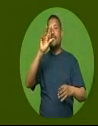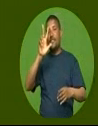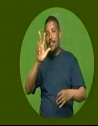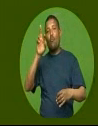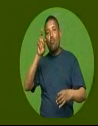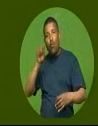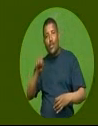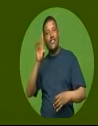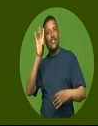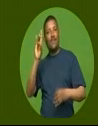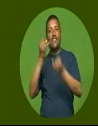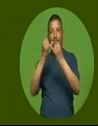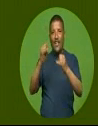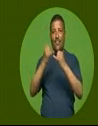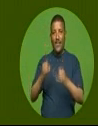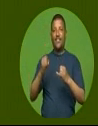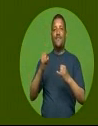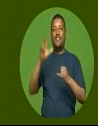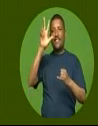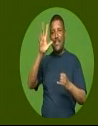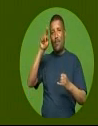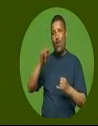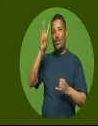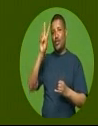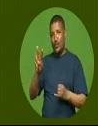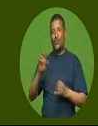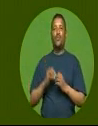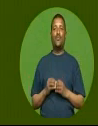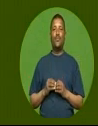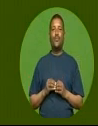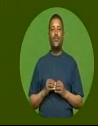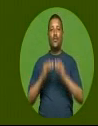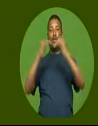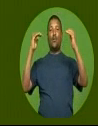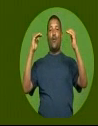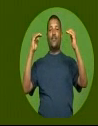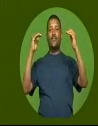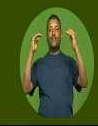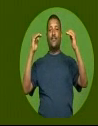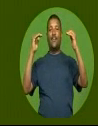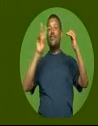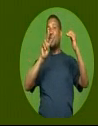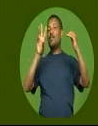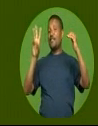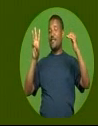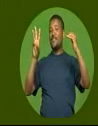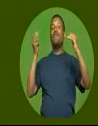83.7 divided by 3.2 equals